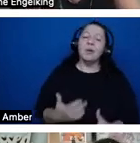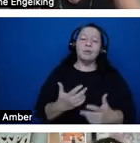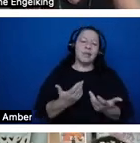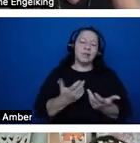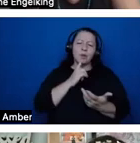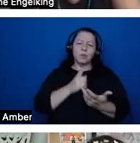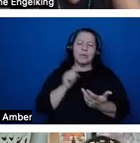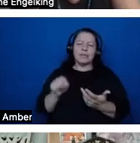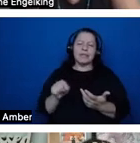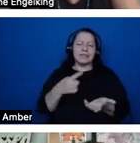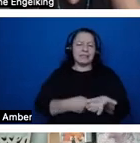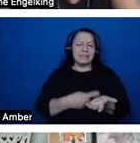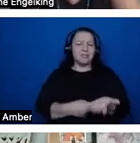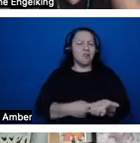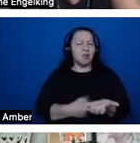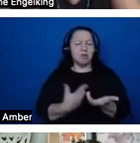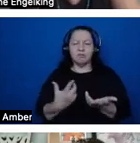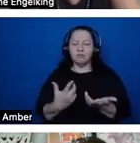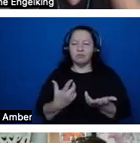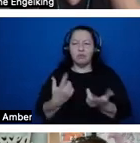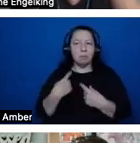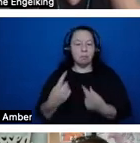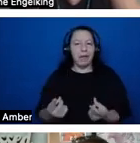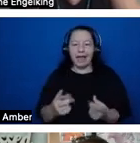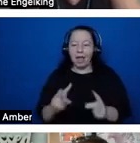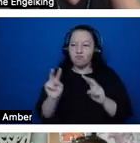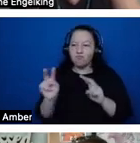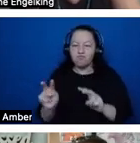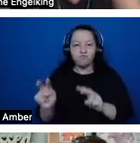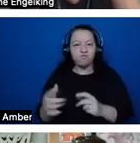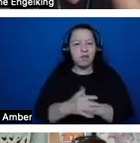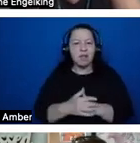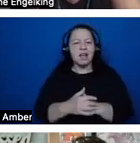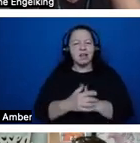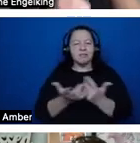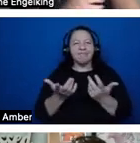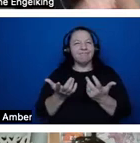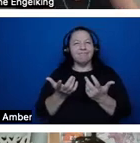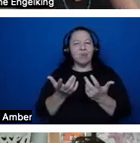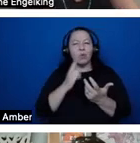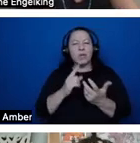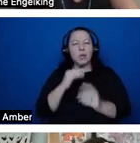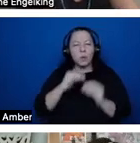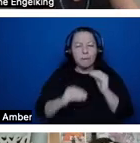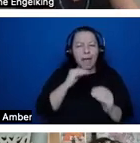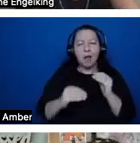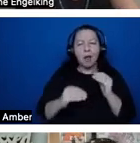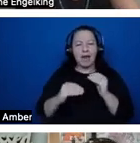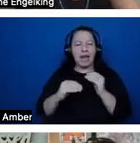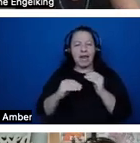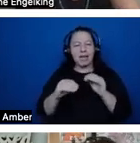really looking forward to for a while. This idea of repairing or reclaiming, about how are we really talking and thinking